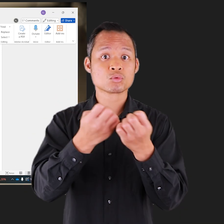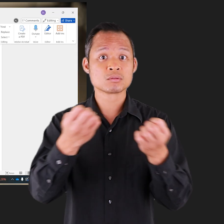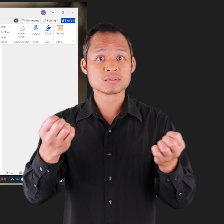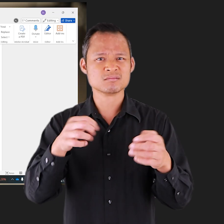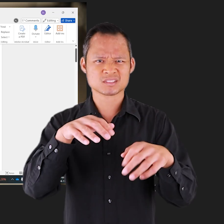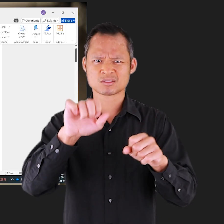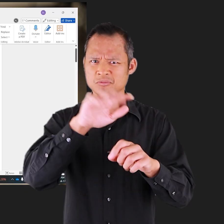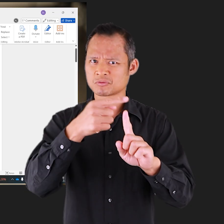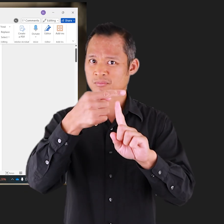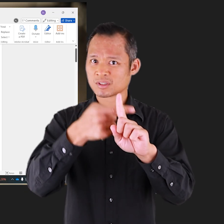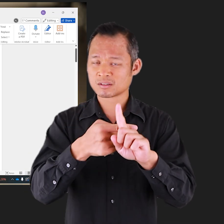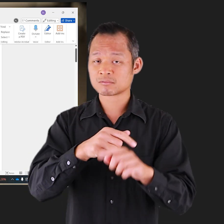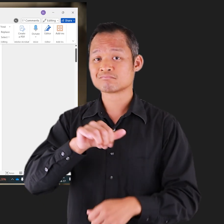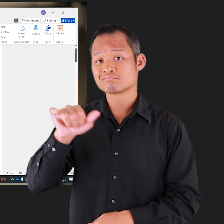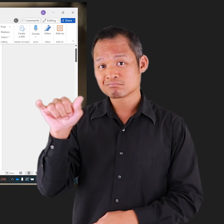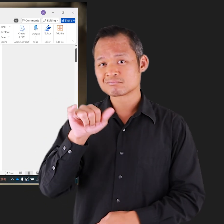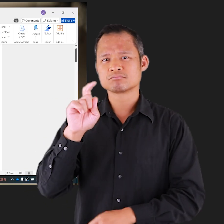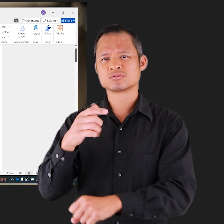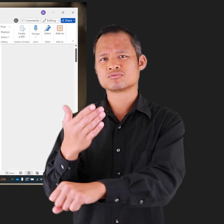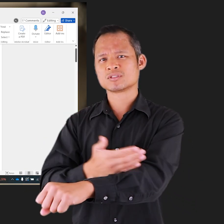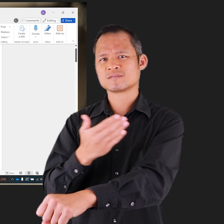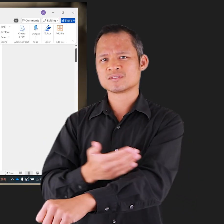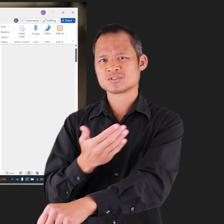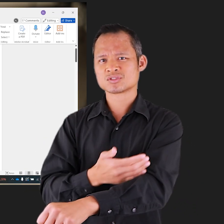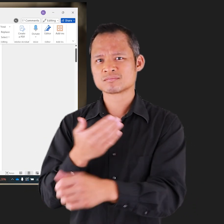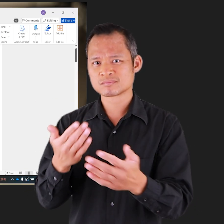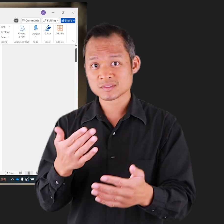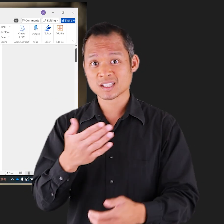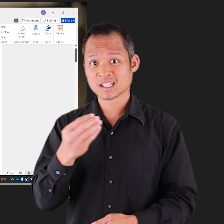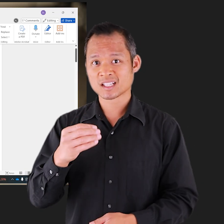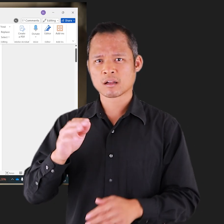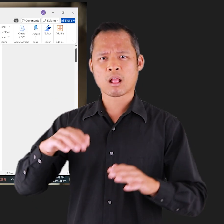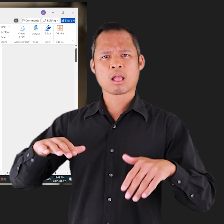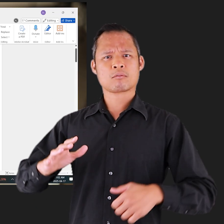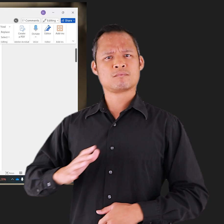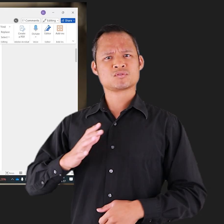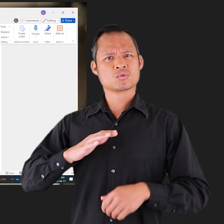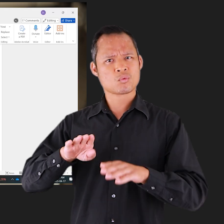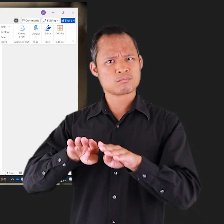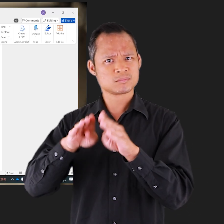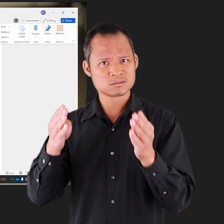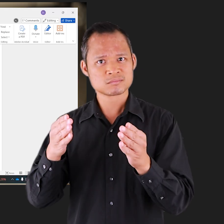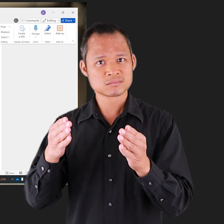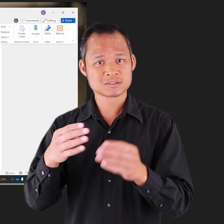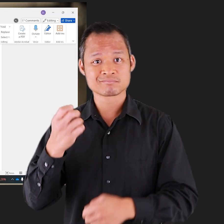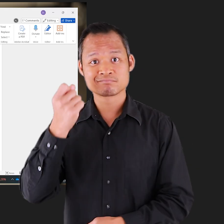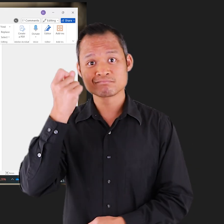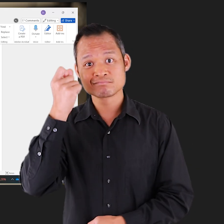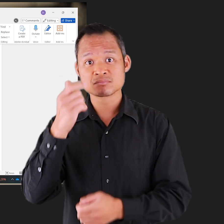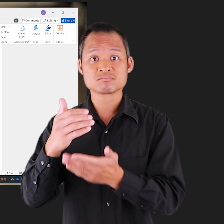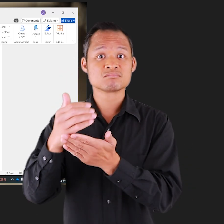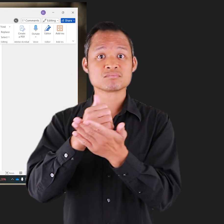be ordering the equipment, which could take a month to get. In addition, they need to renovate the place. Hence, they are not